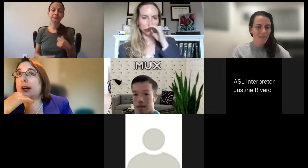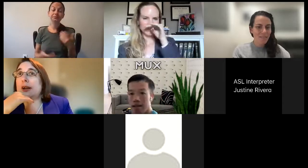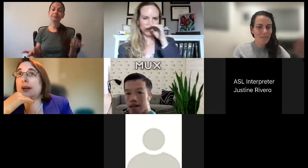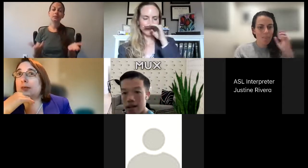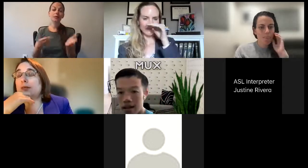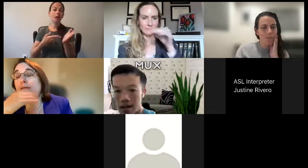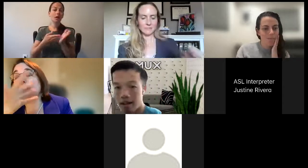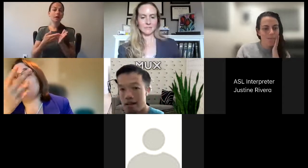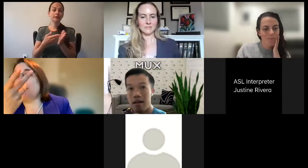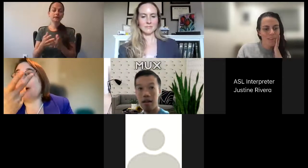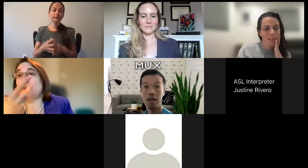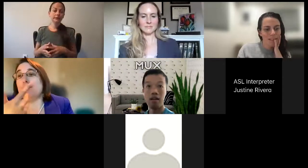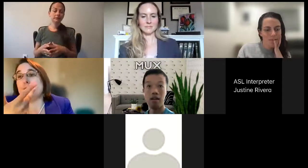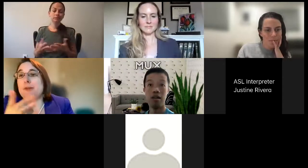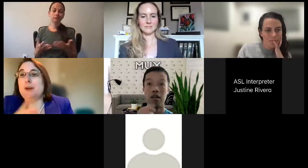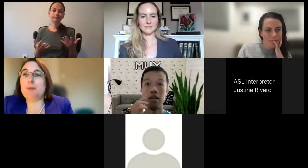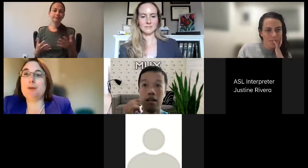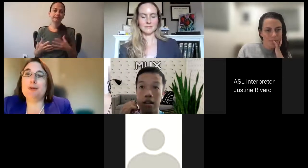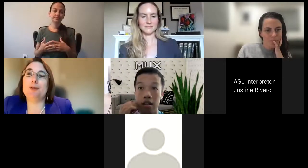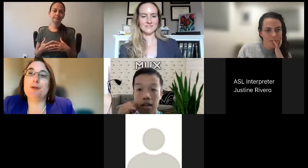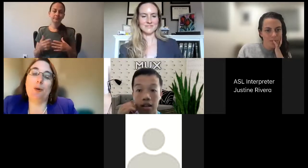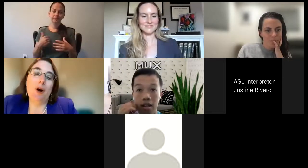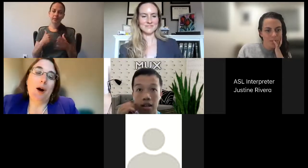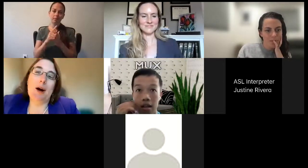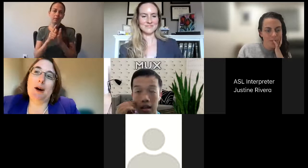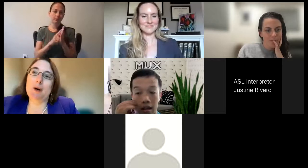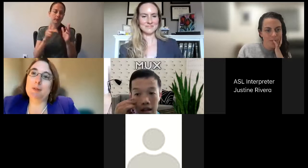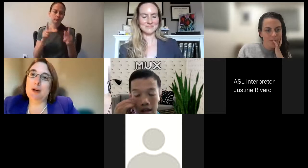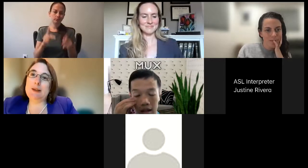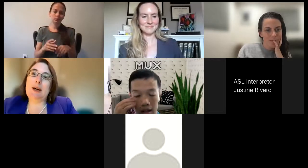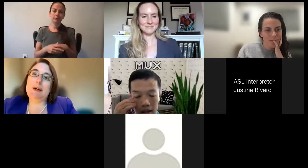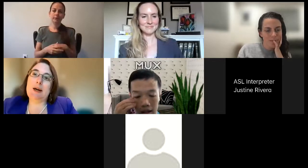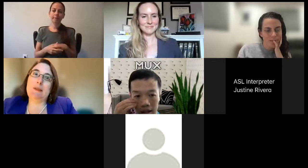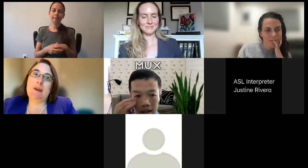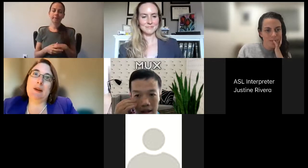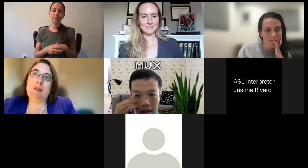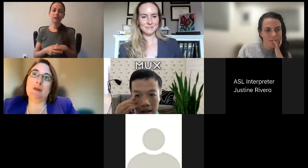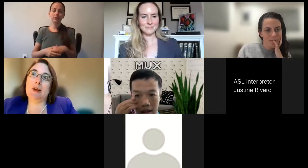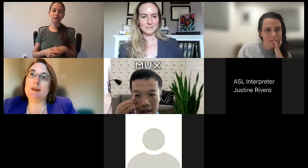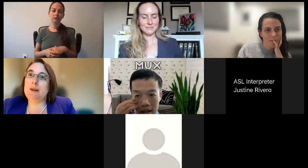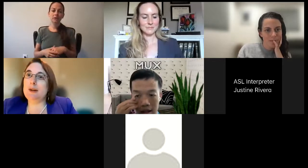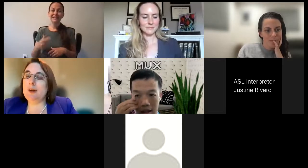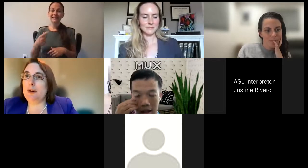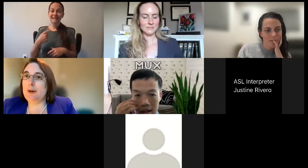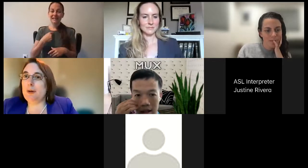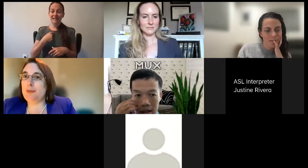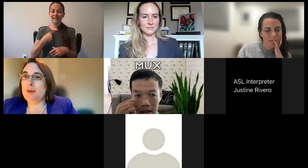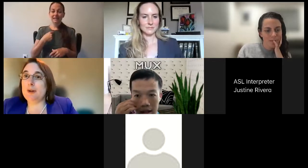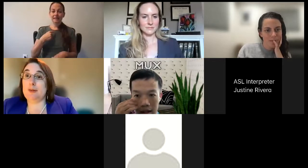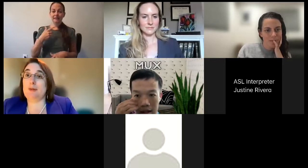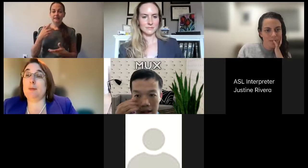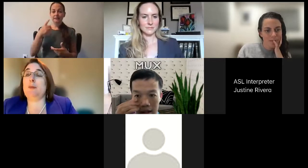Honestly, because I'm a legal person, so I think this idea